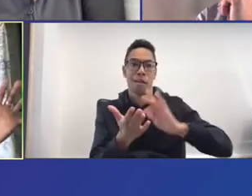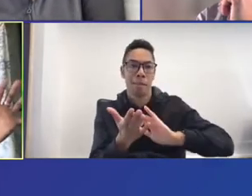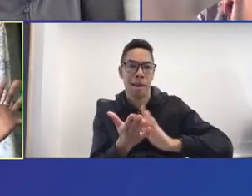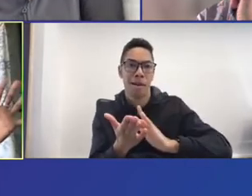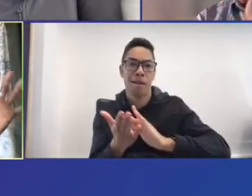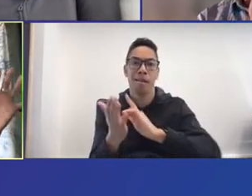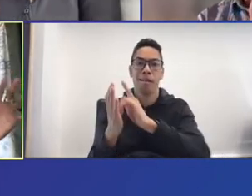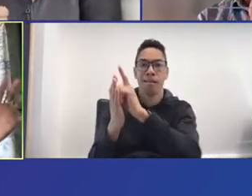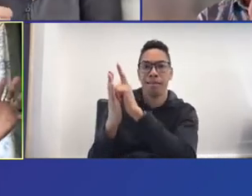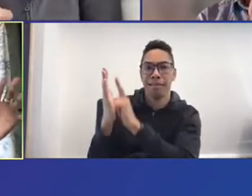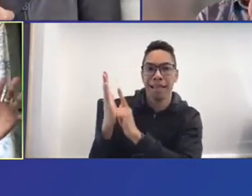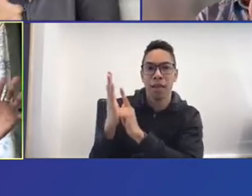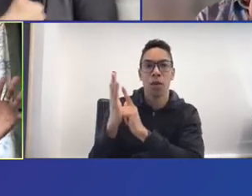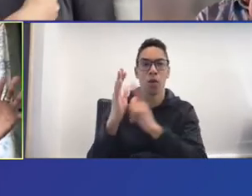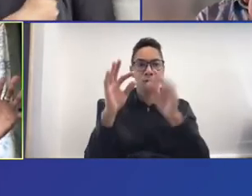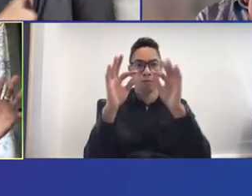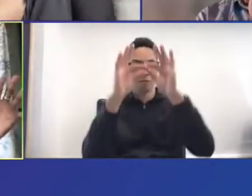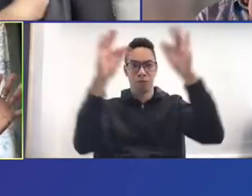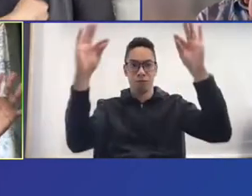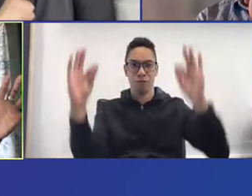legal frame,